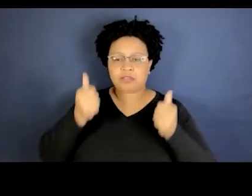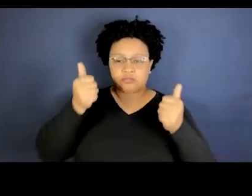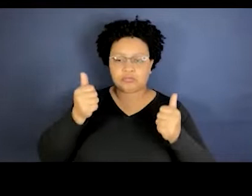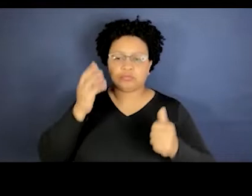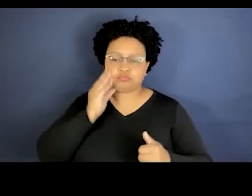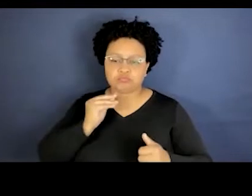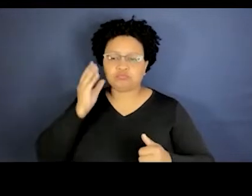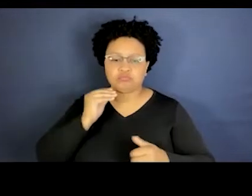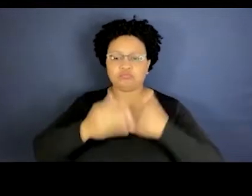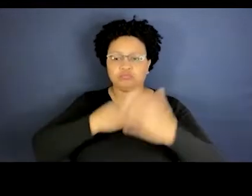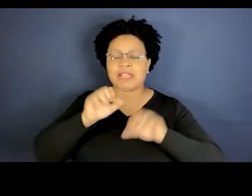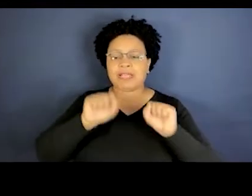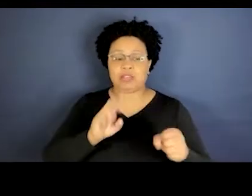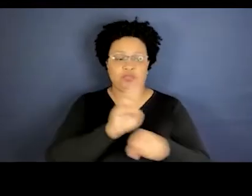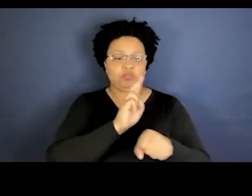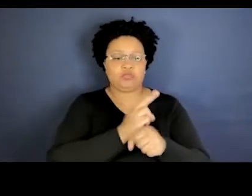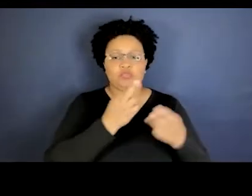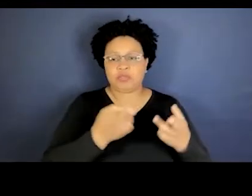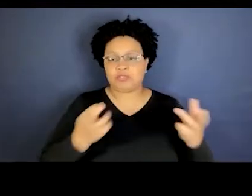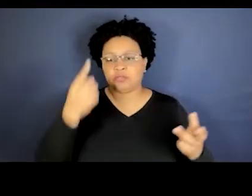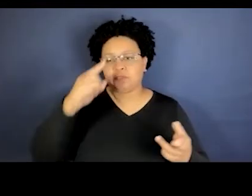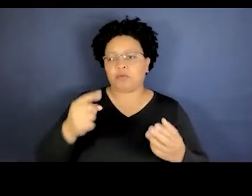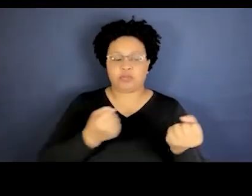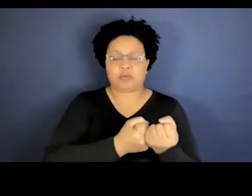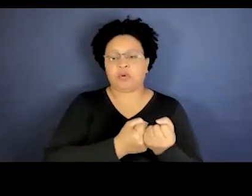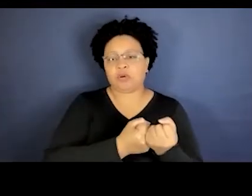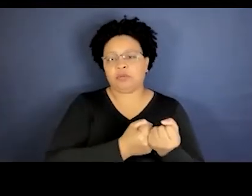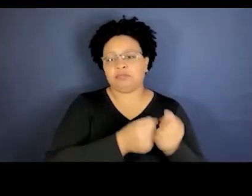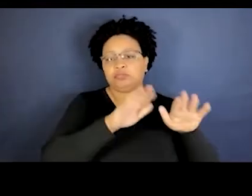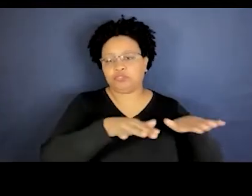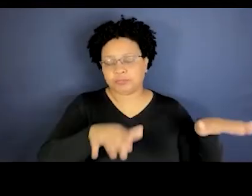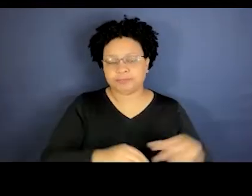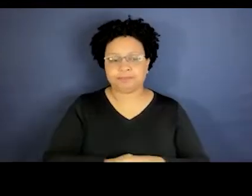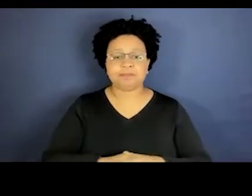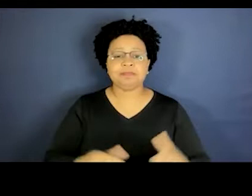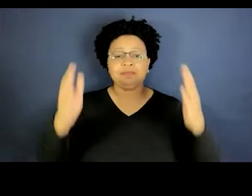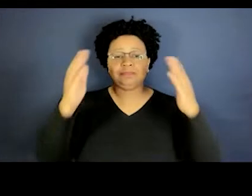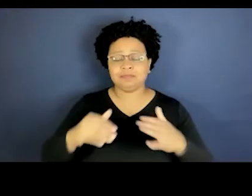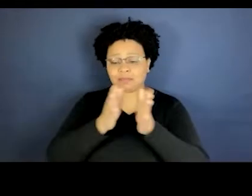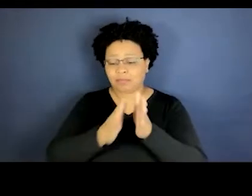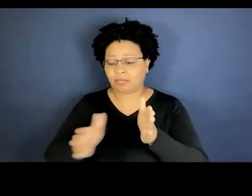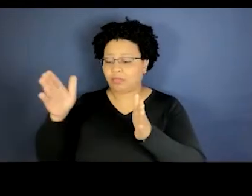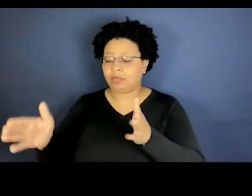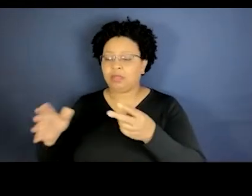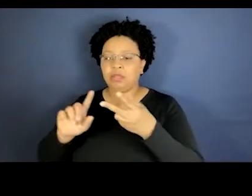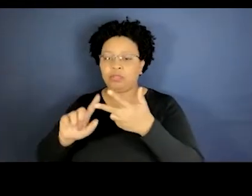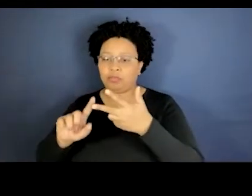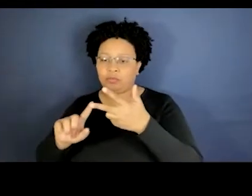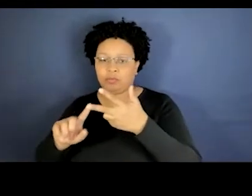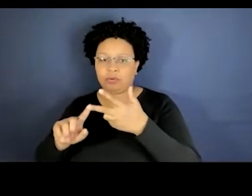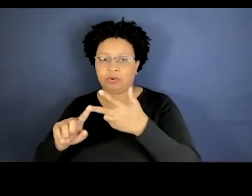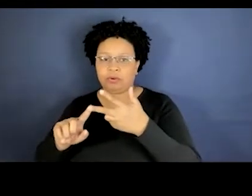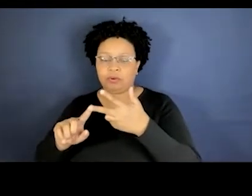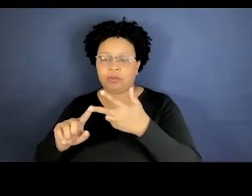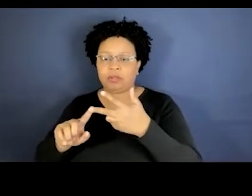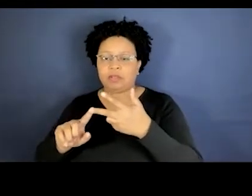resources that she needed to be able to support her child. This next phase of advocacy development